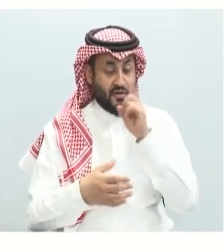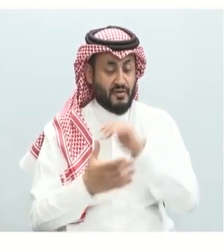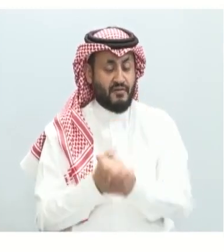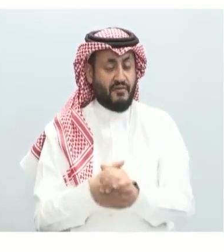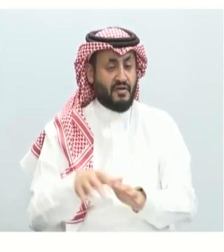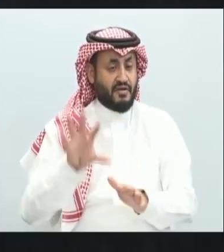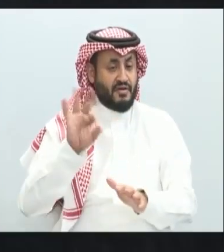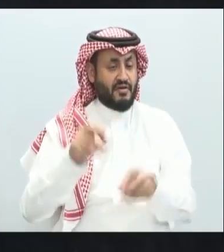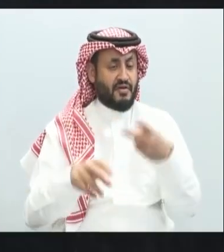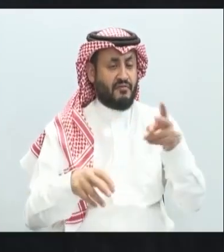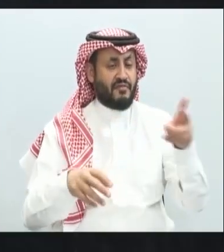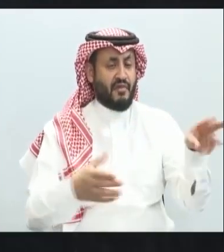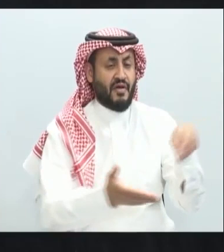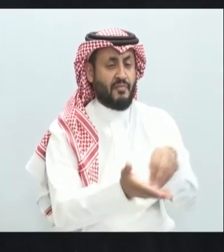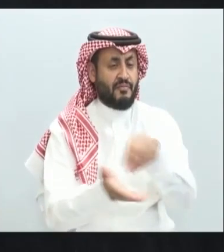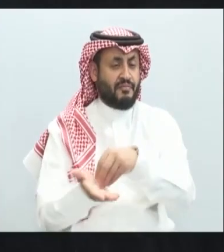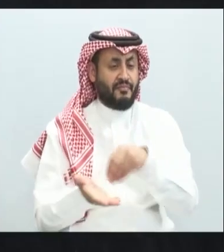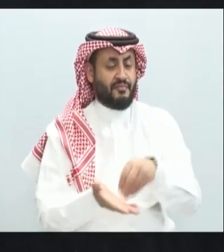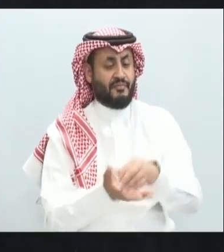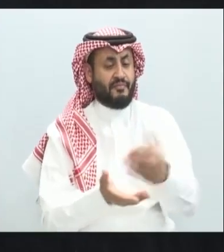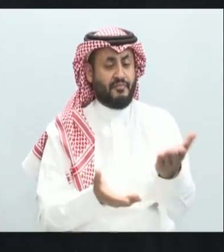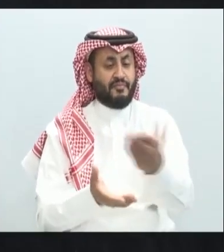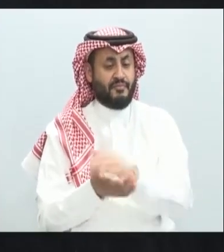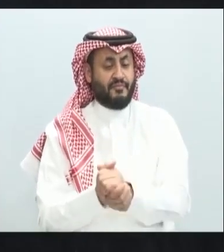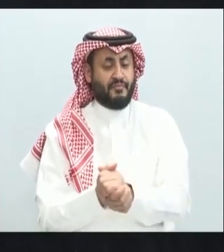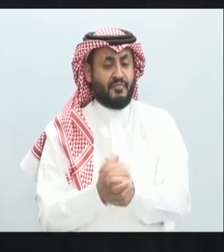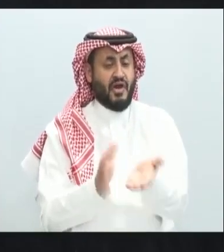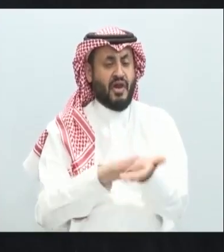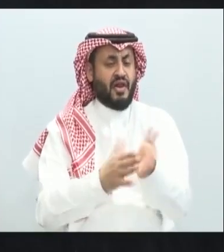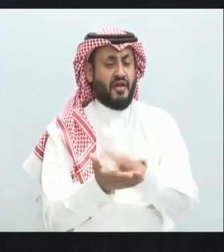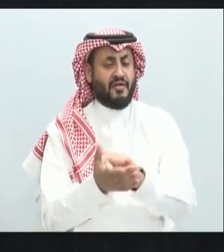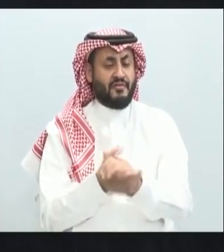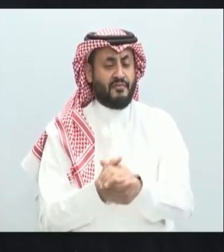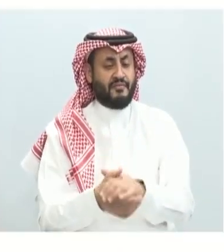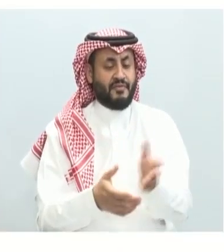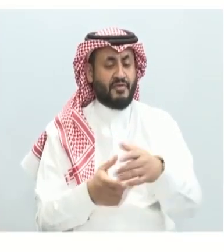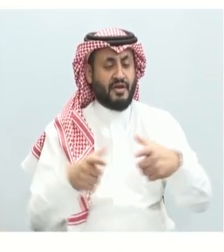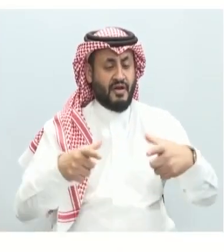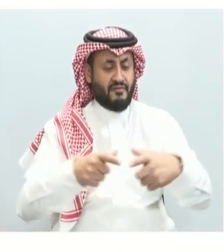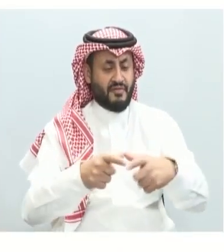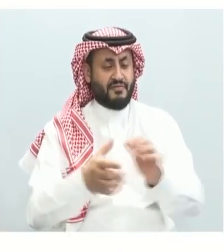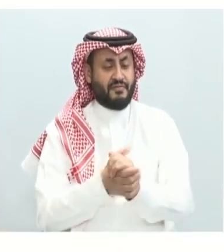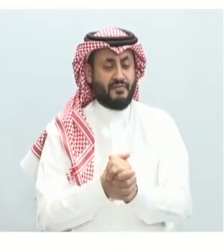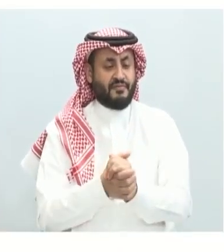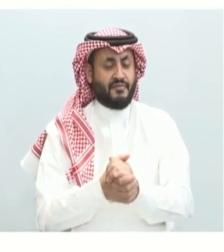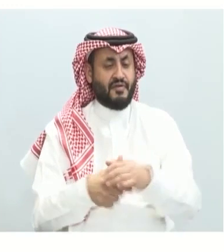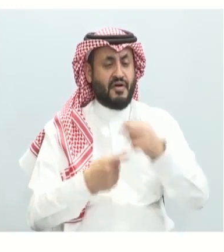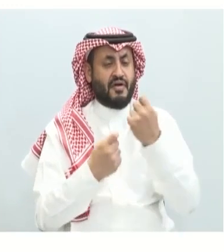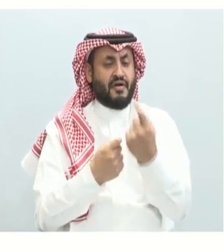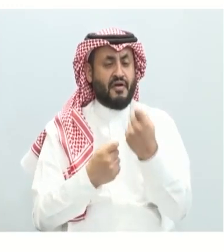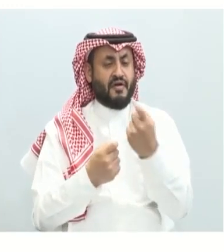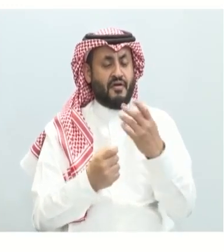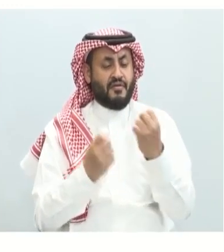nine different places. These places are bakery, DVD store, butcher